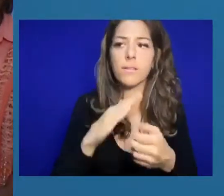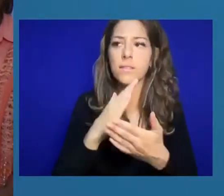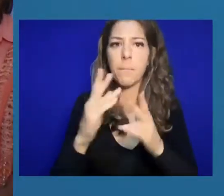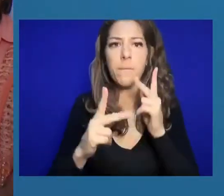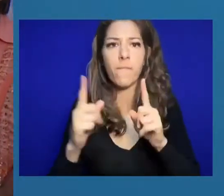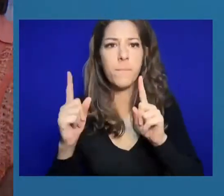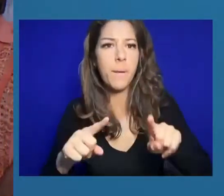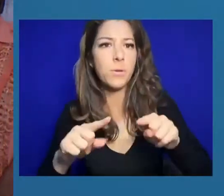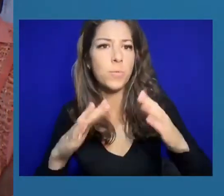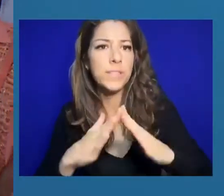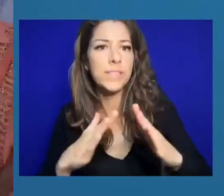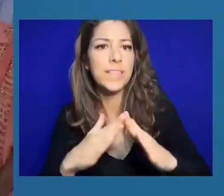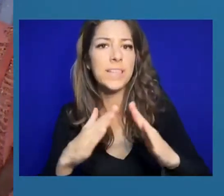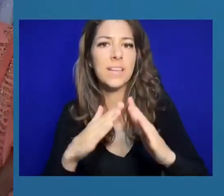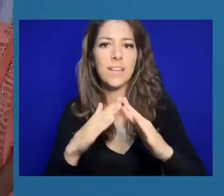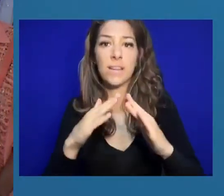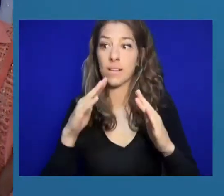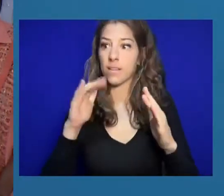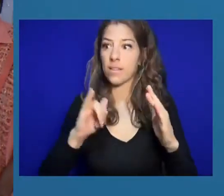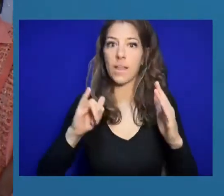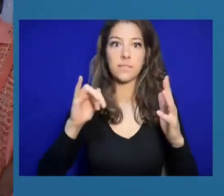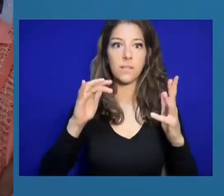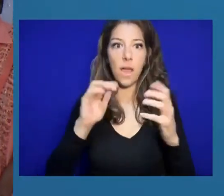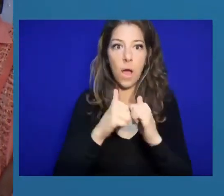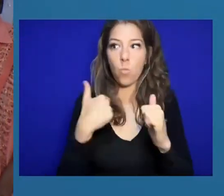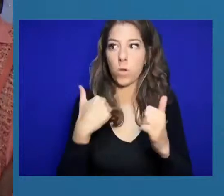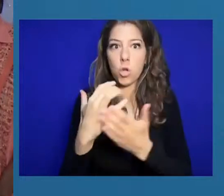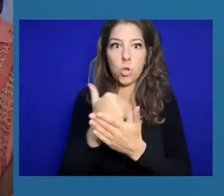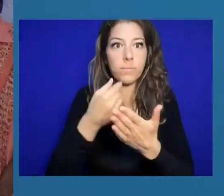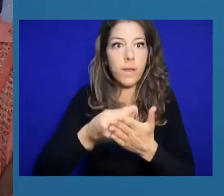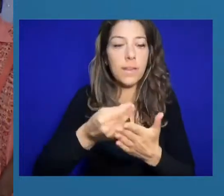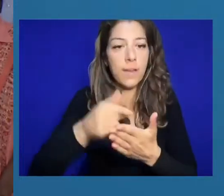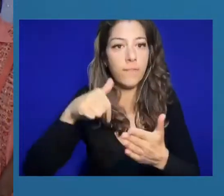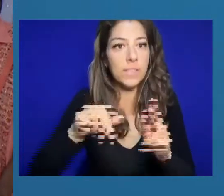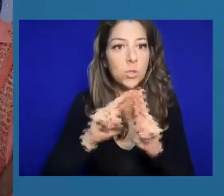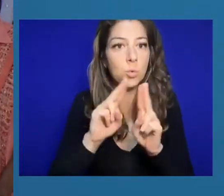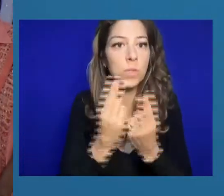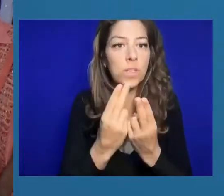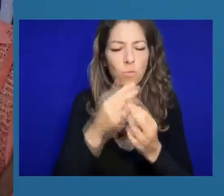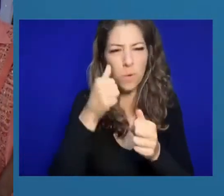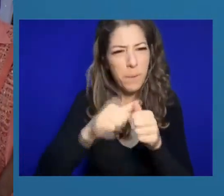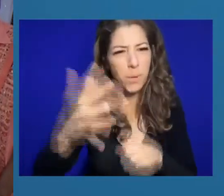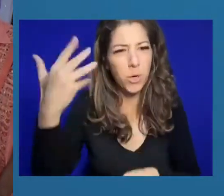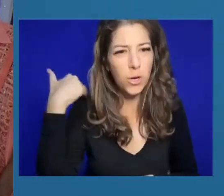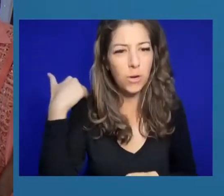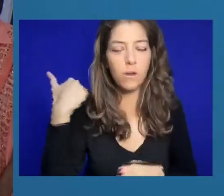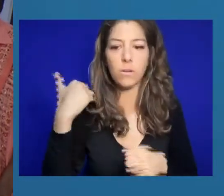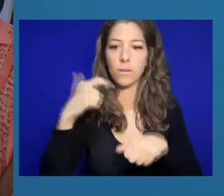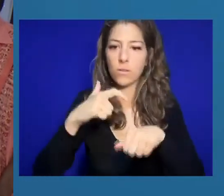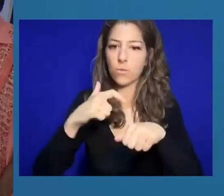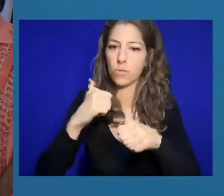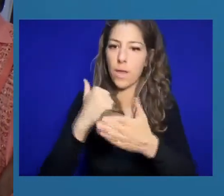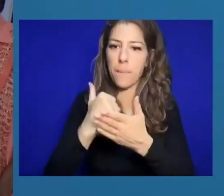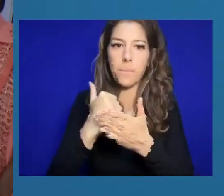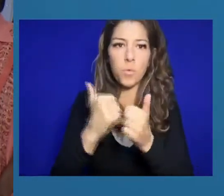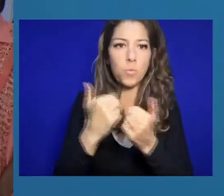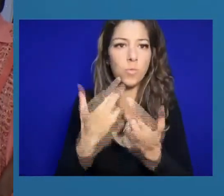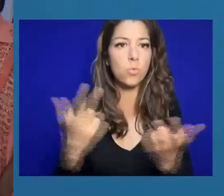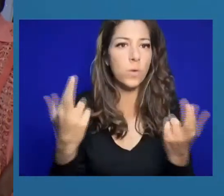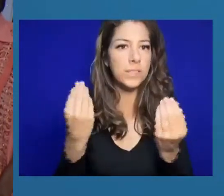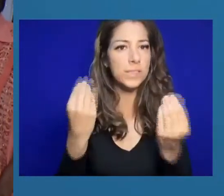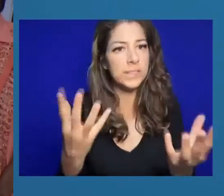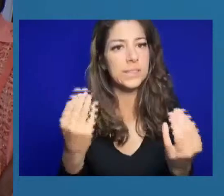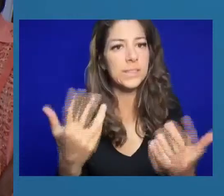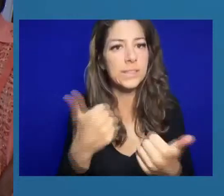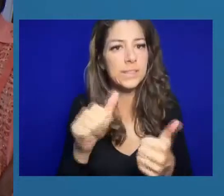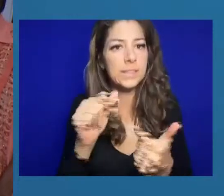city, which is the bread and butter of this union. Remember those times. We tried to help you with resources at that time. And then